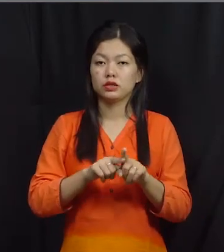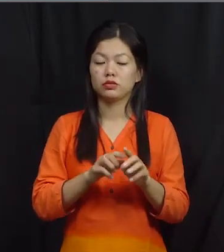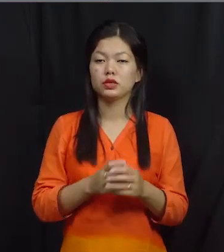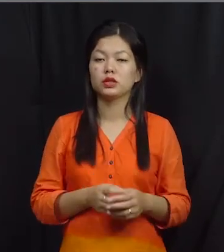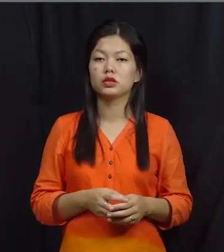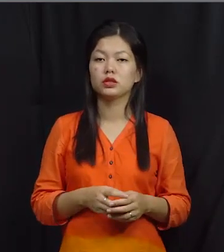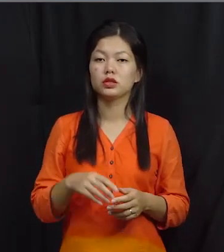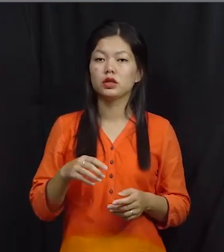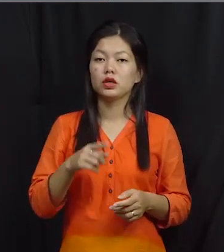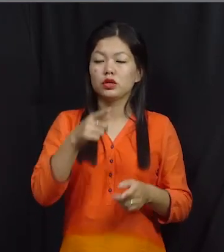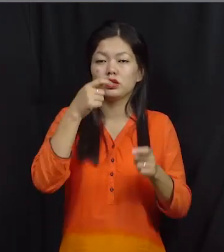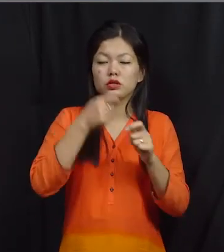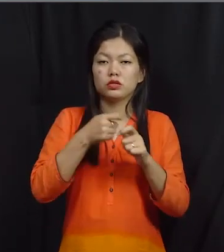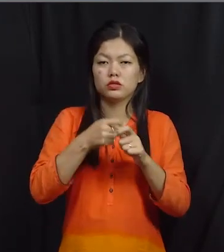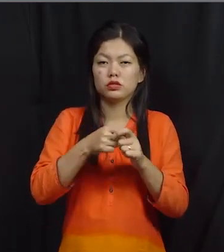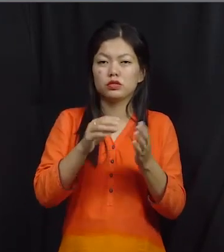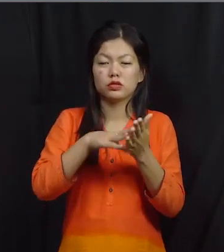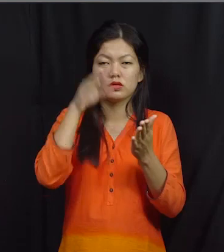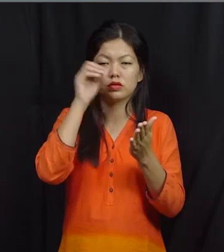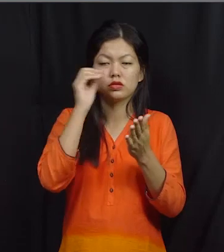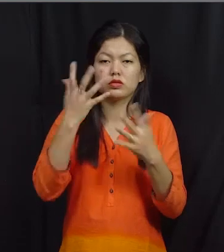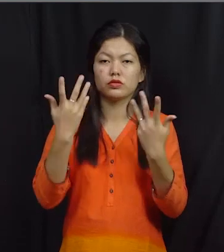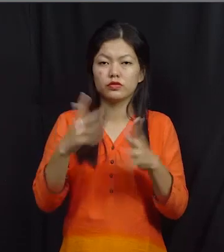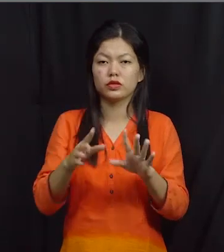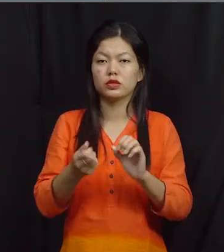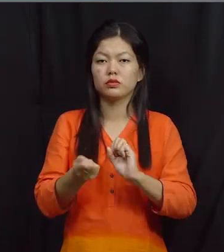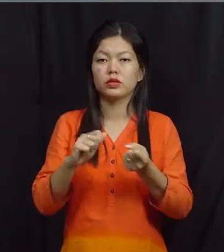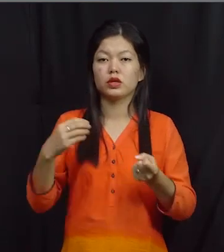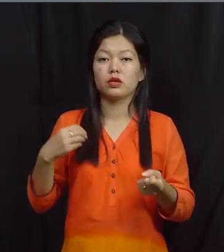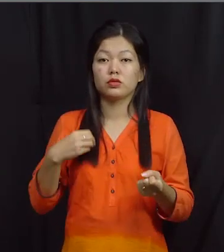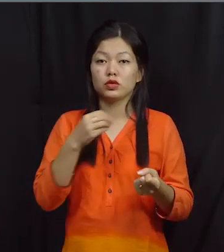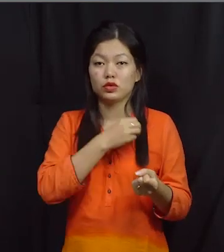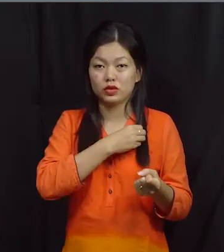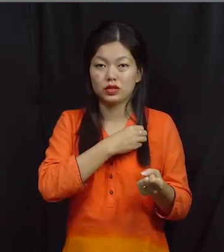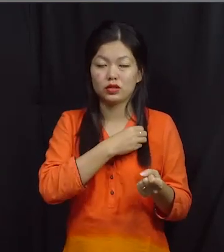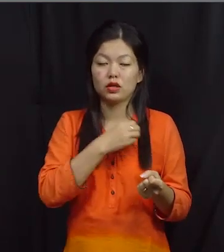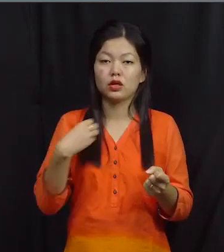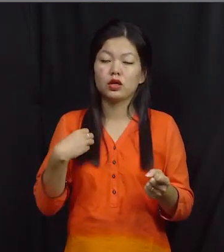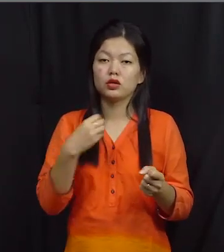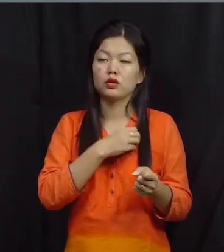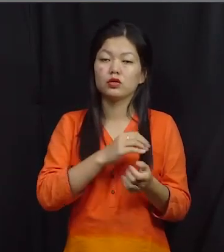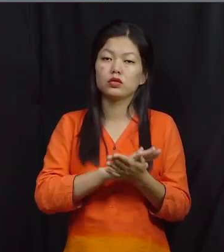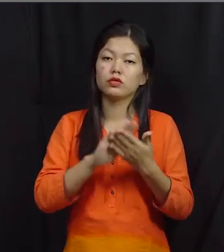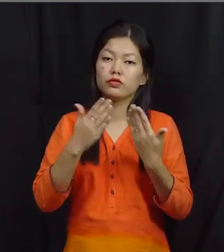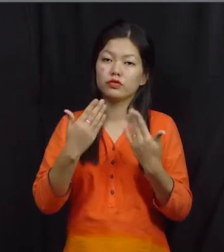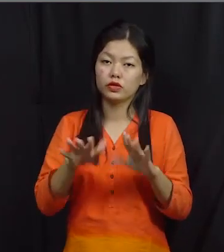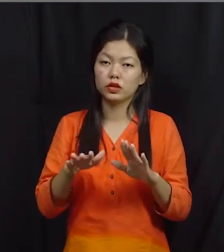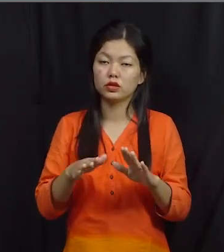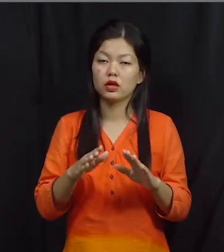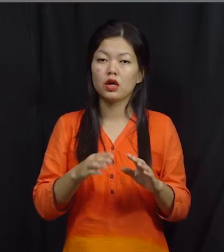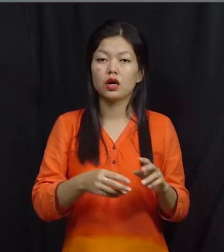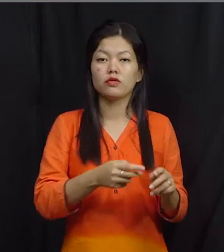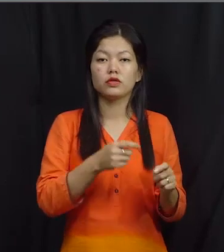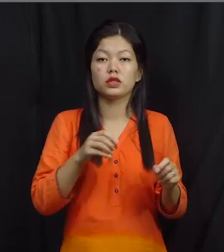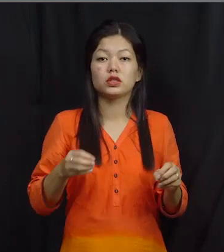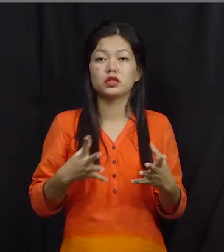doctor and then you work in a hospital and then you take care of a lot of patients. That means you're taking care of the